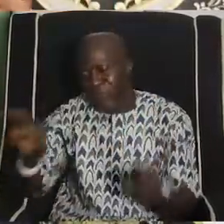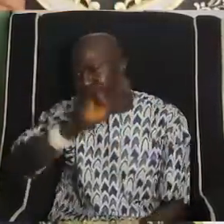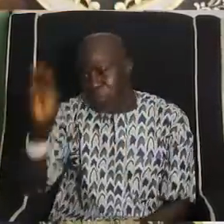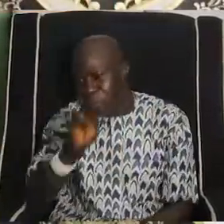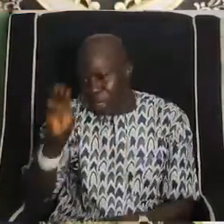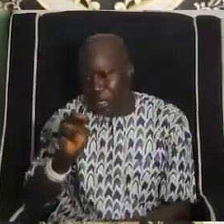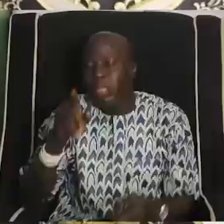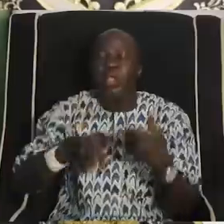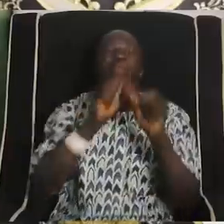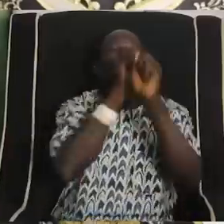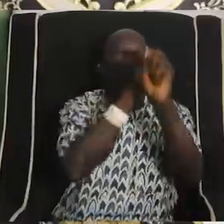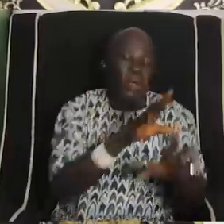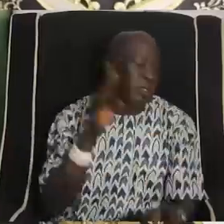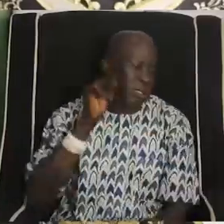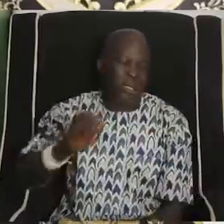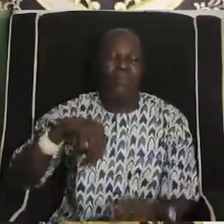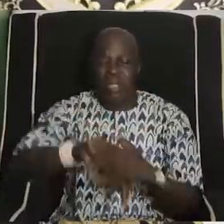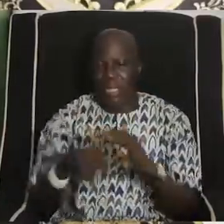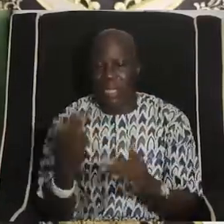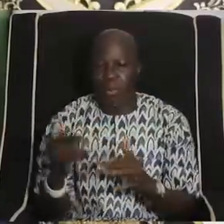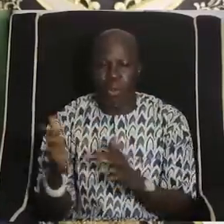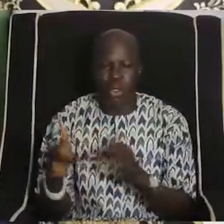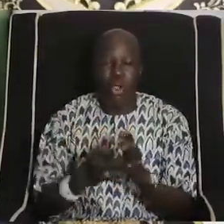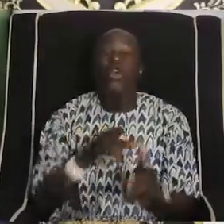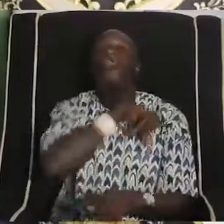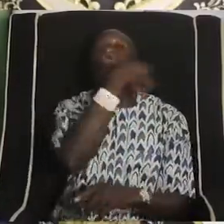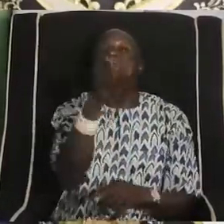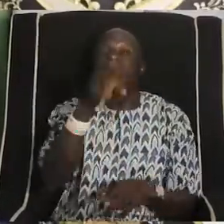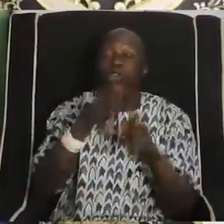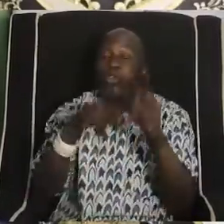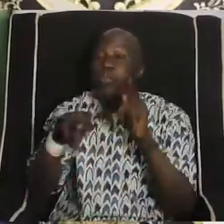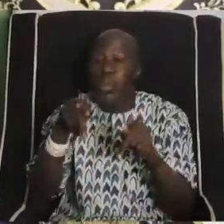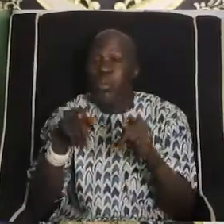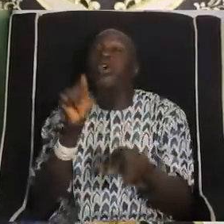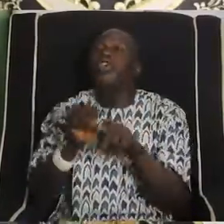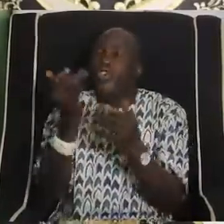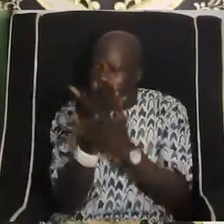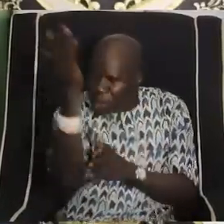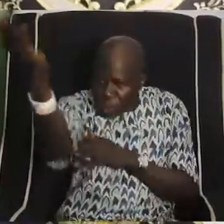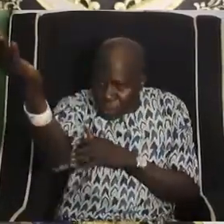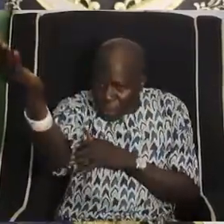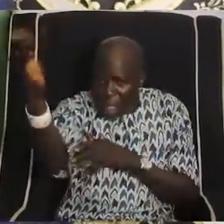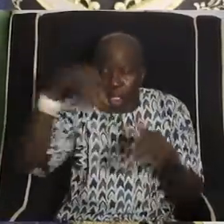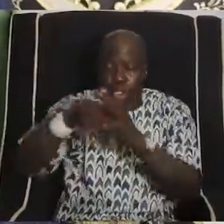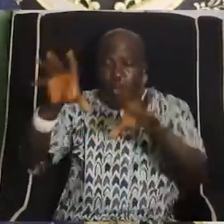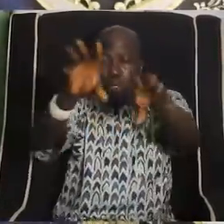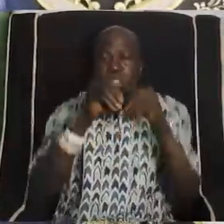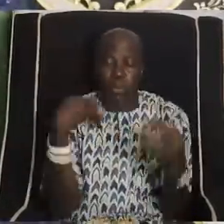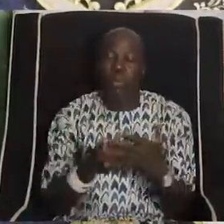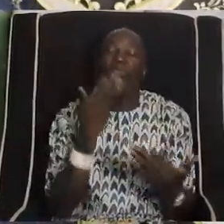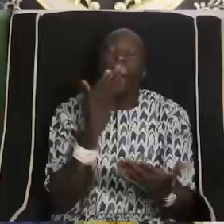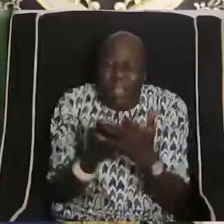me. Yes. In the name of Jesus. Those people, you can spread your right. Why you working in